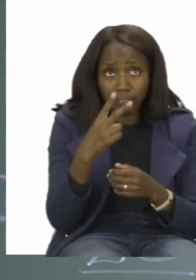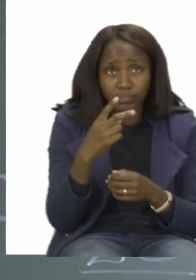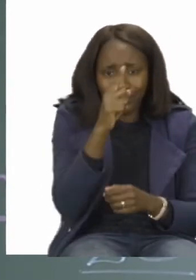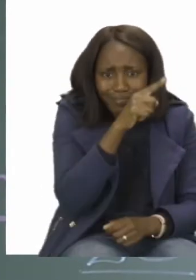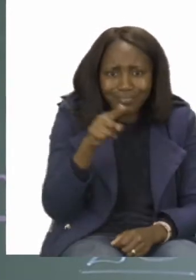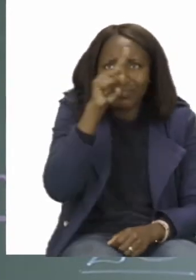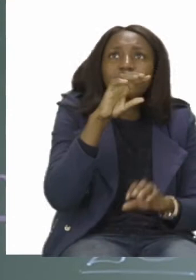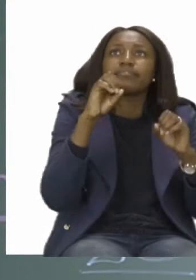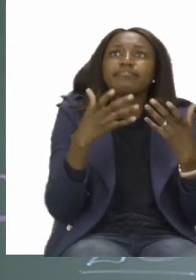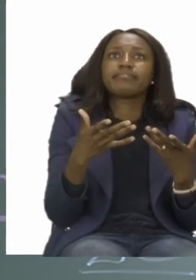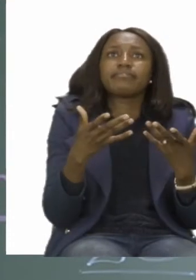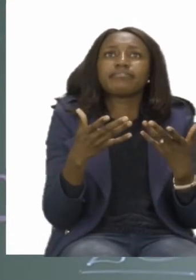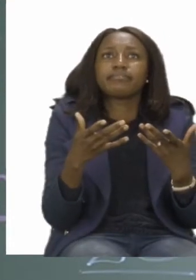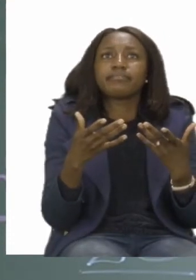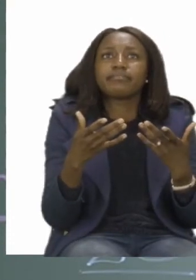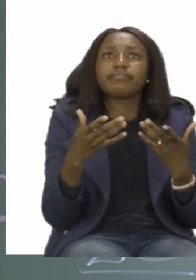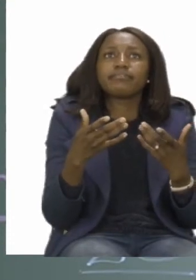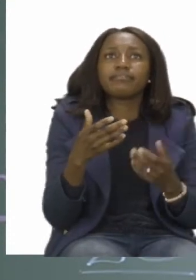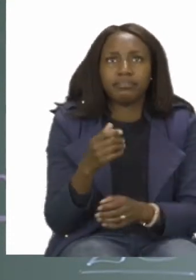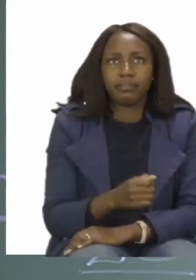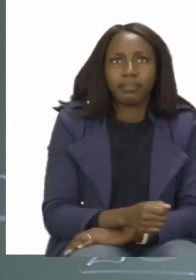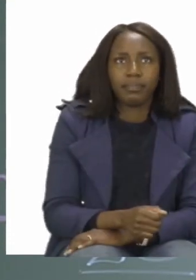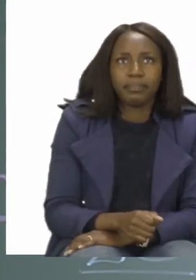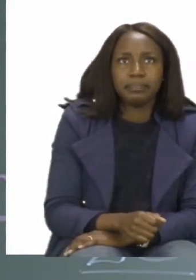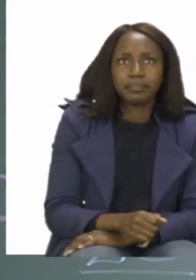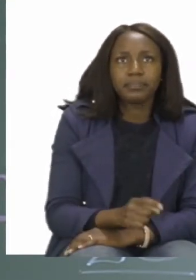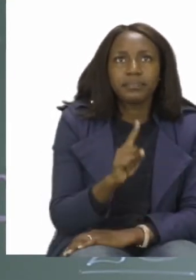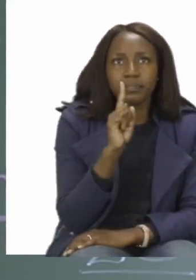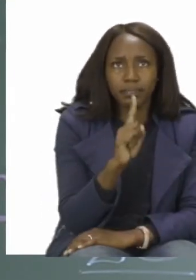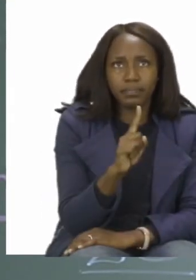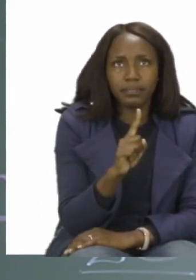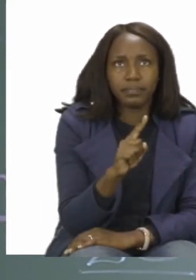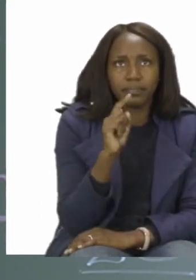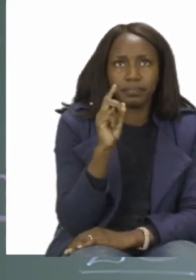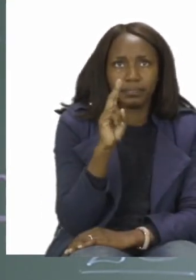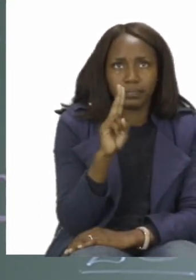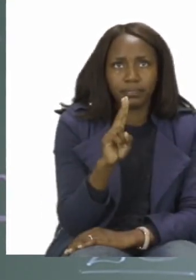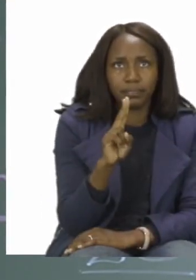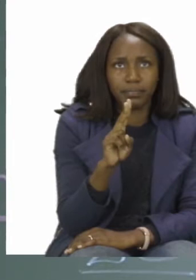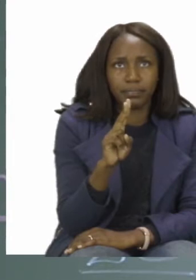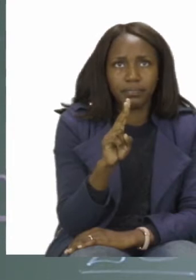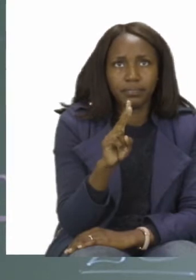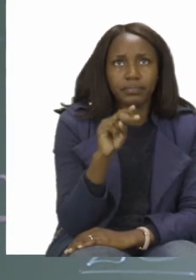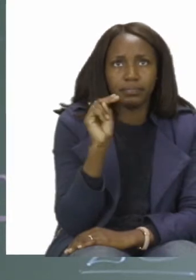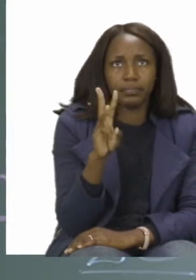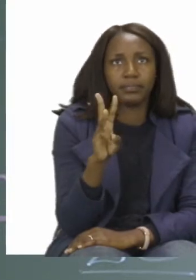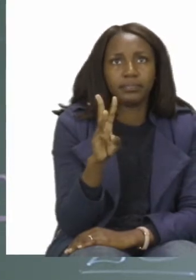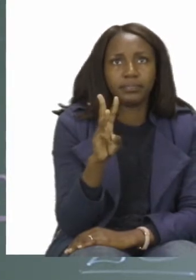How many times did we make groups of 3? 1,